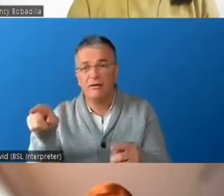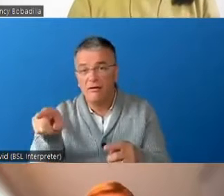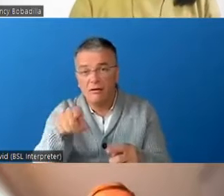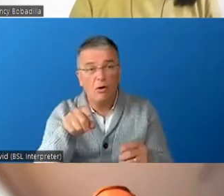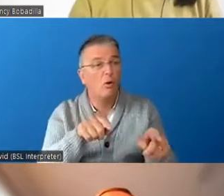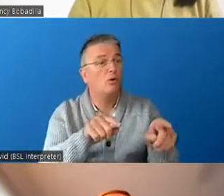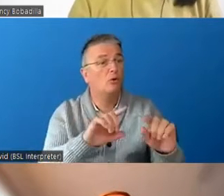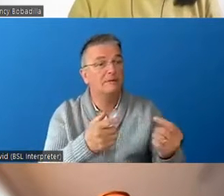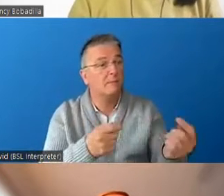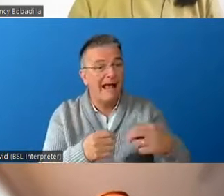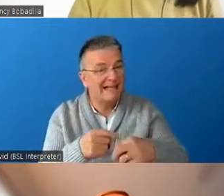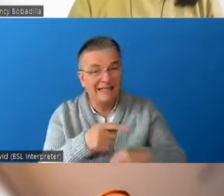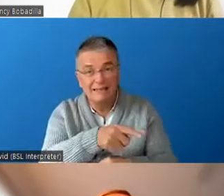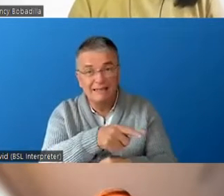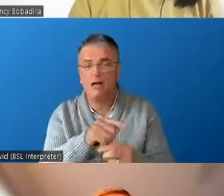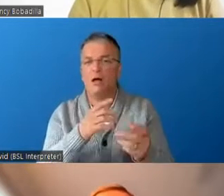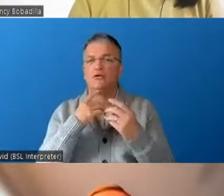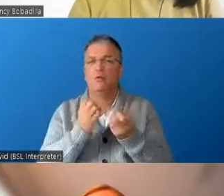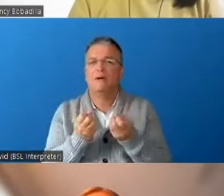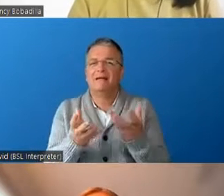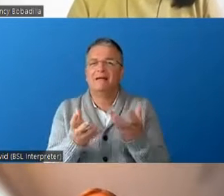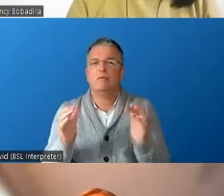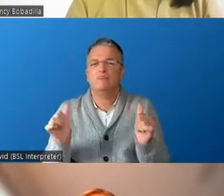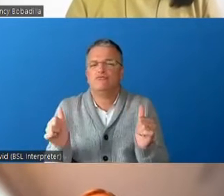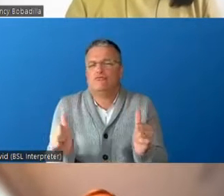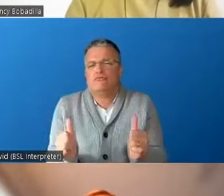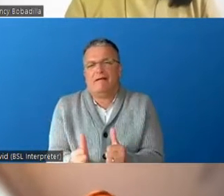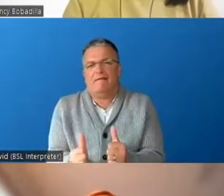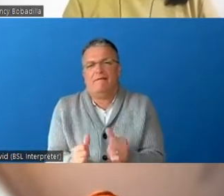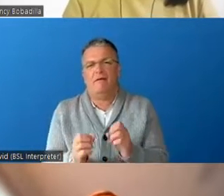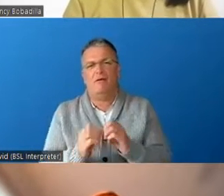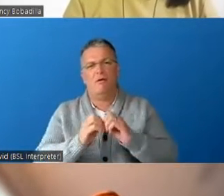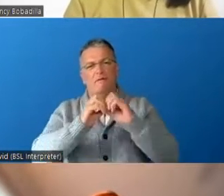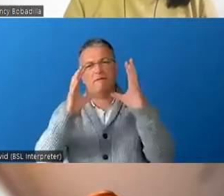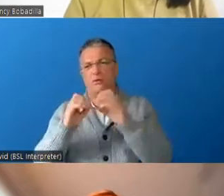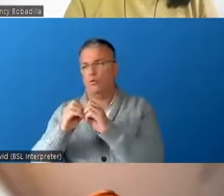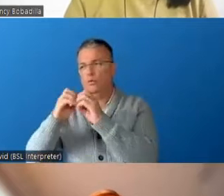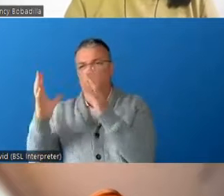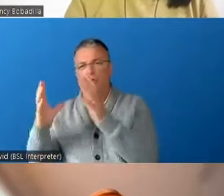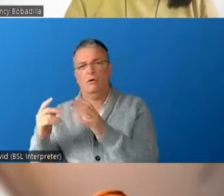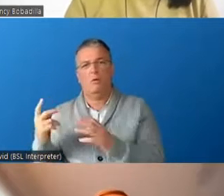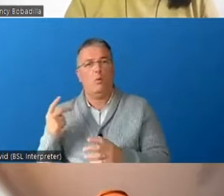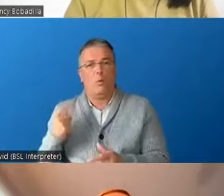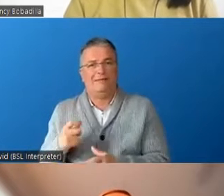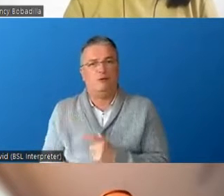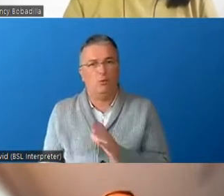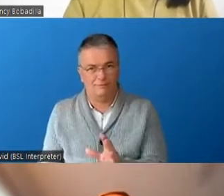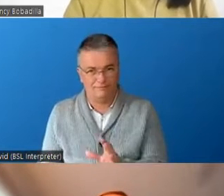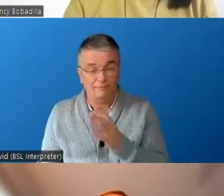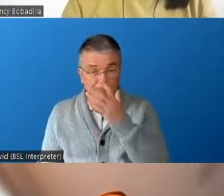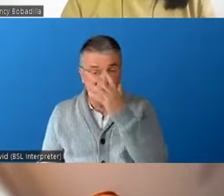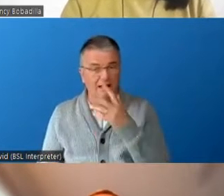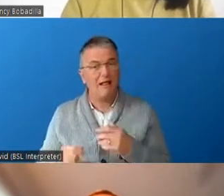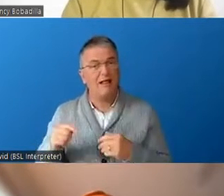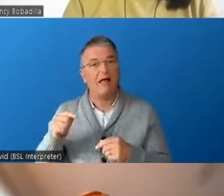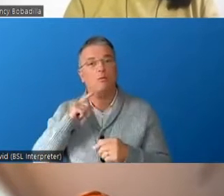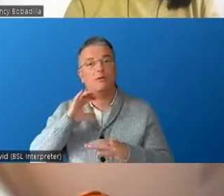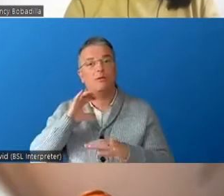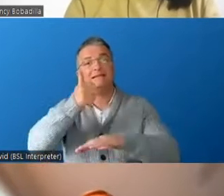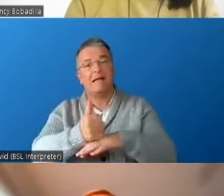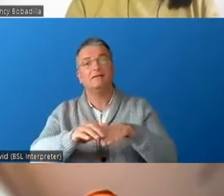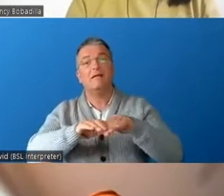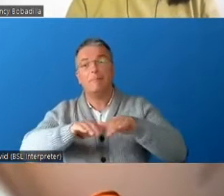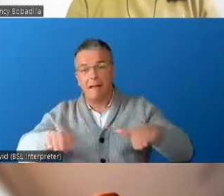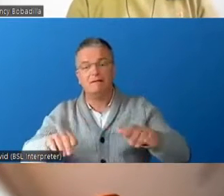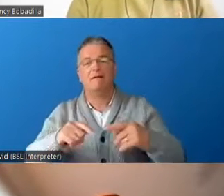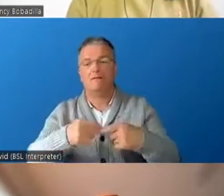who couldn't, we just want to give you a very, very brief overview again of what it is that we do. And that's going to set the foundation for